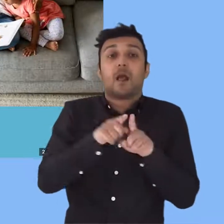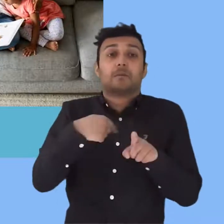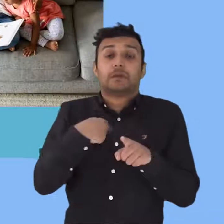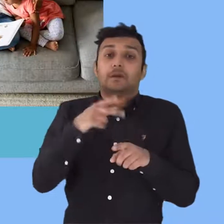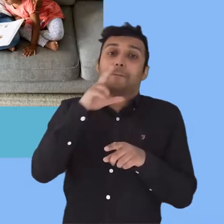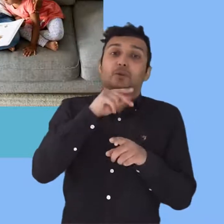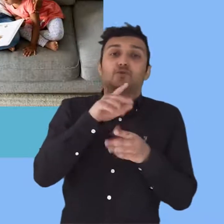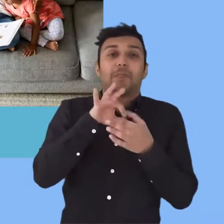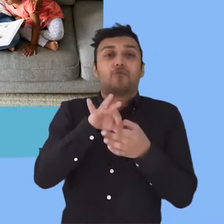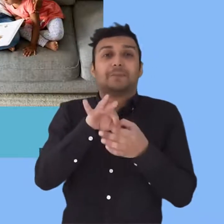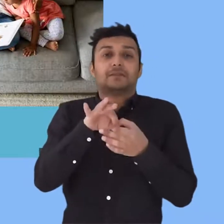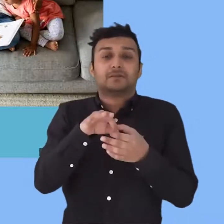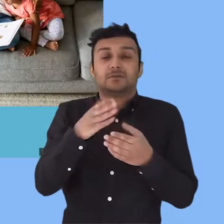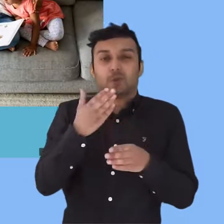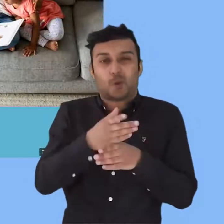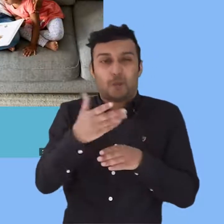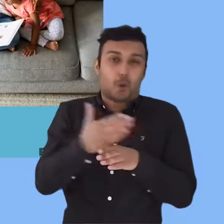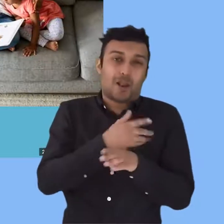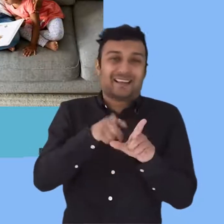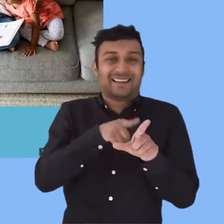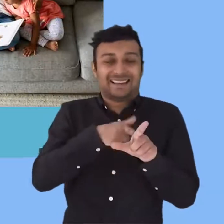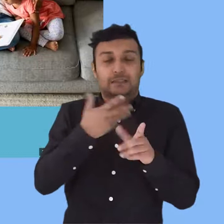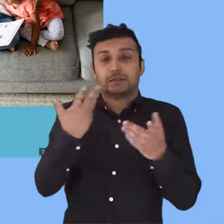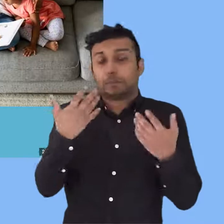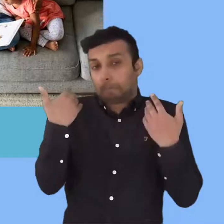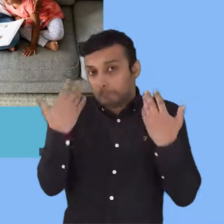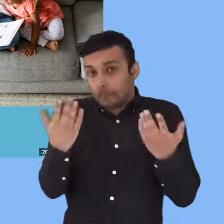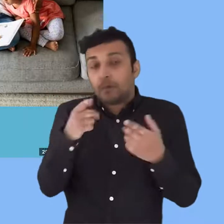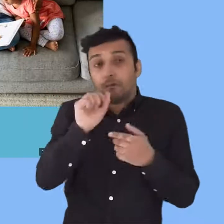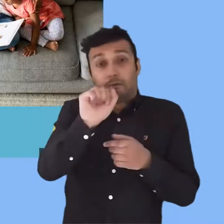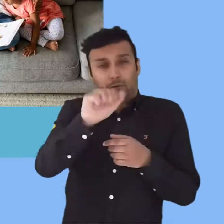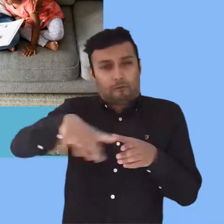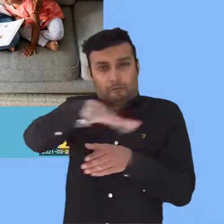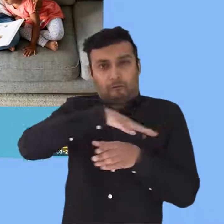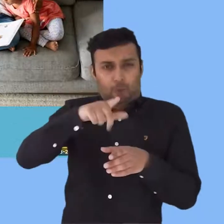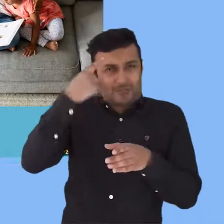a speech therapist working in the early years. So what is the racial, linguistic,